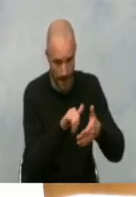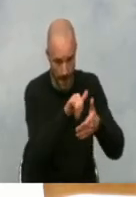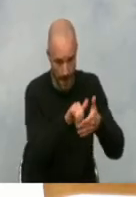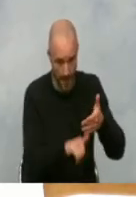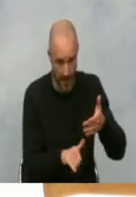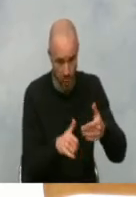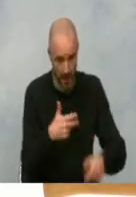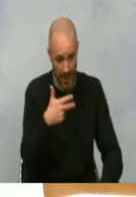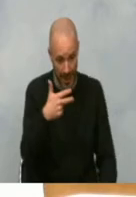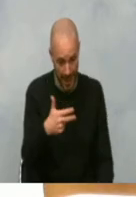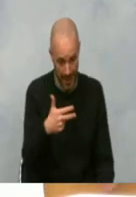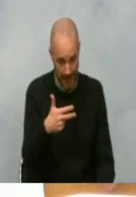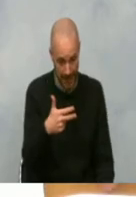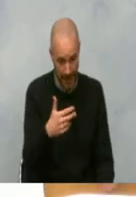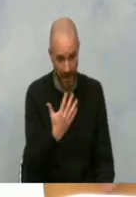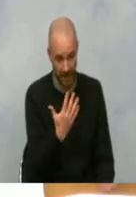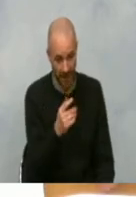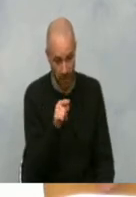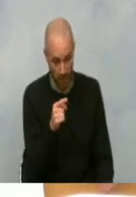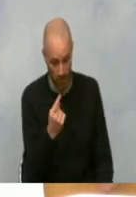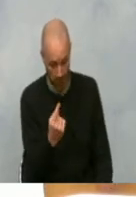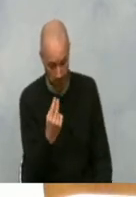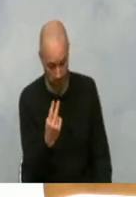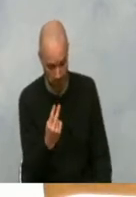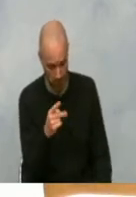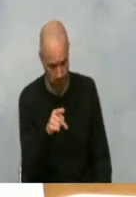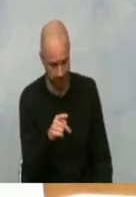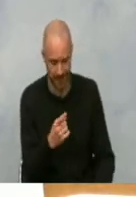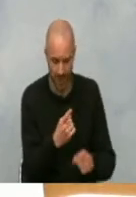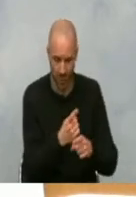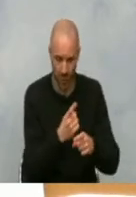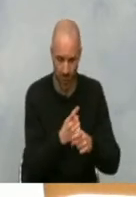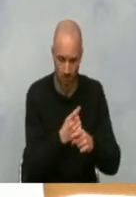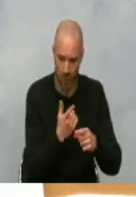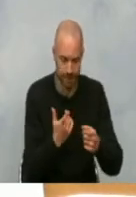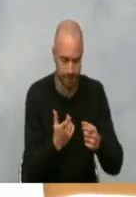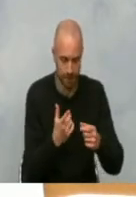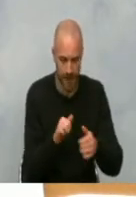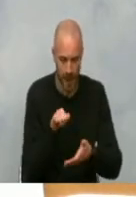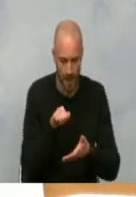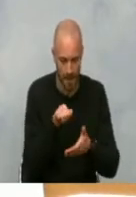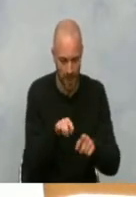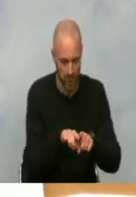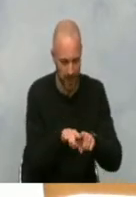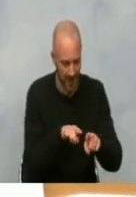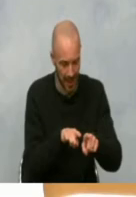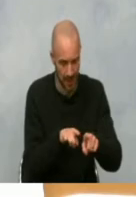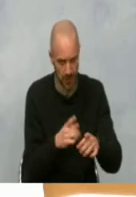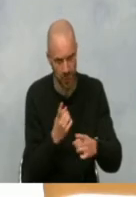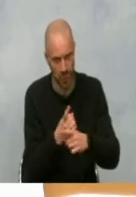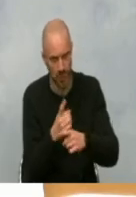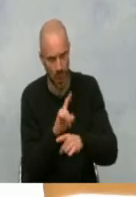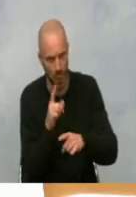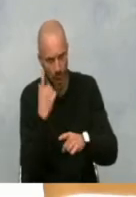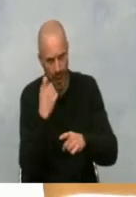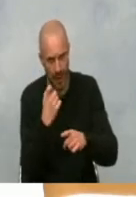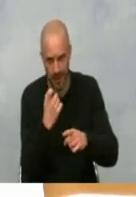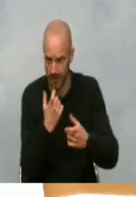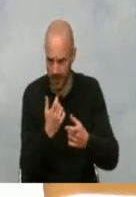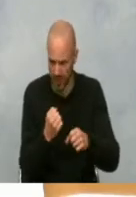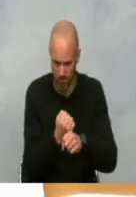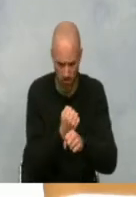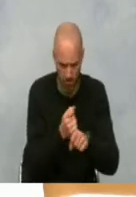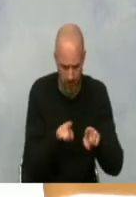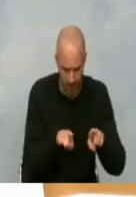5.12. We've talked about that restated budget gap. We've talked about what could be done to close the remaining gap.